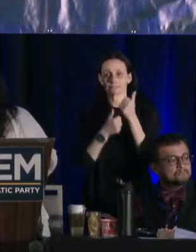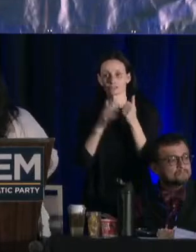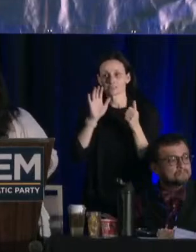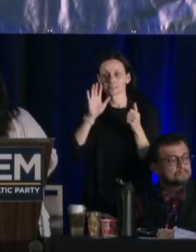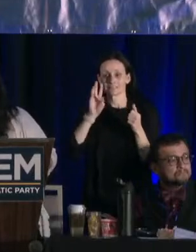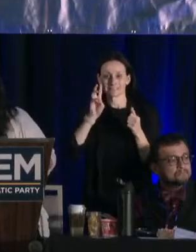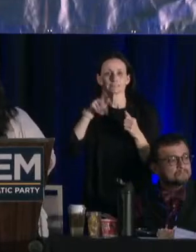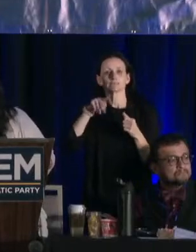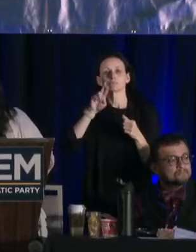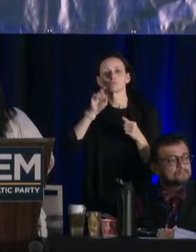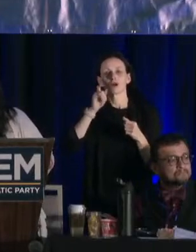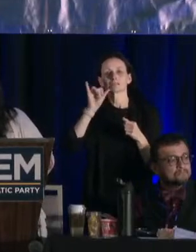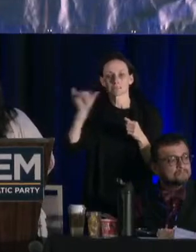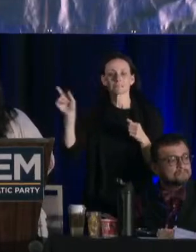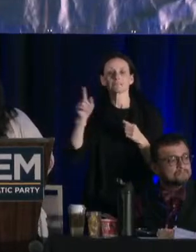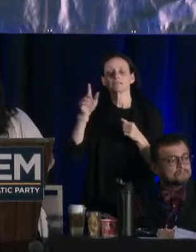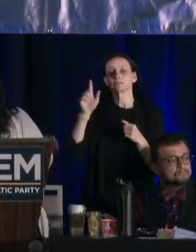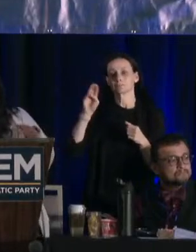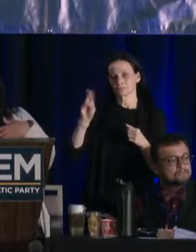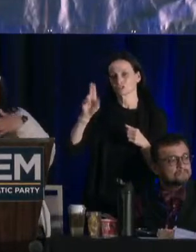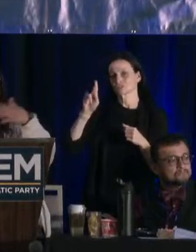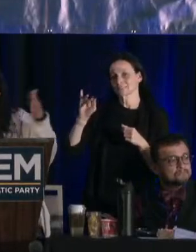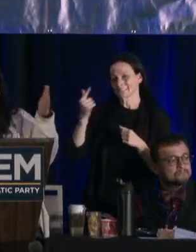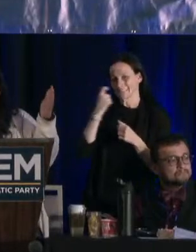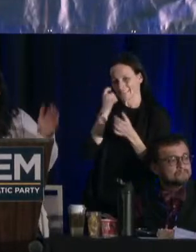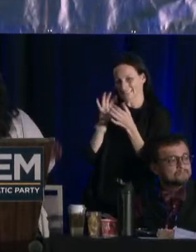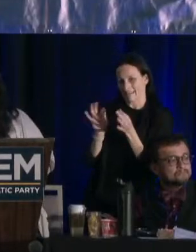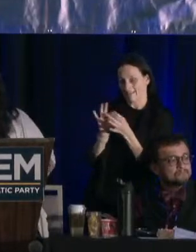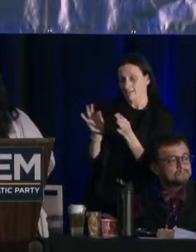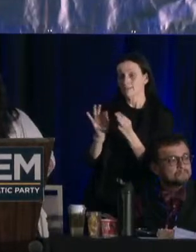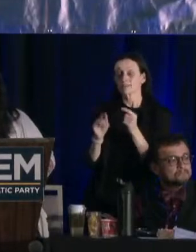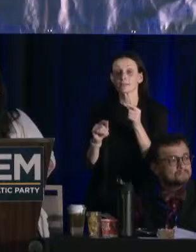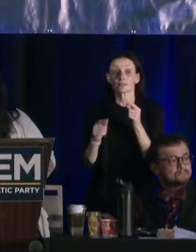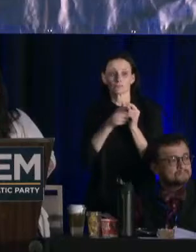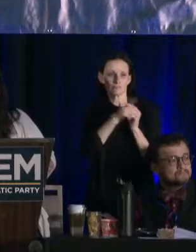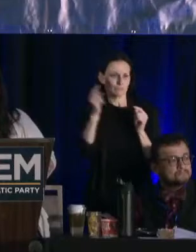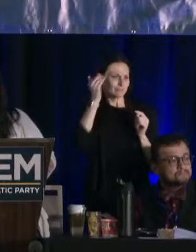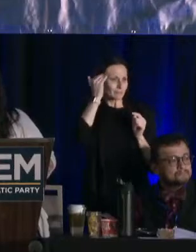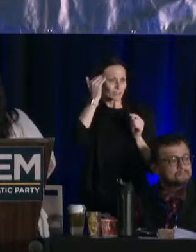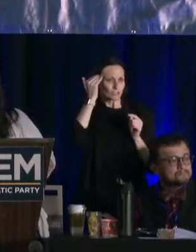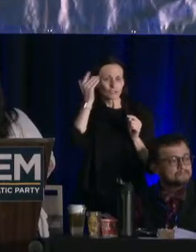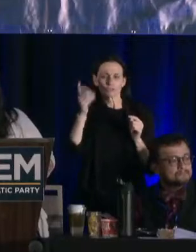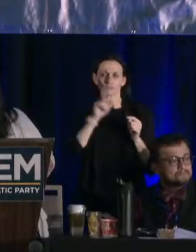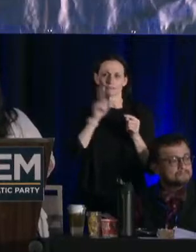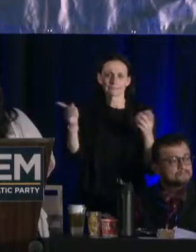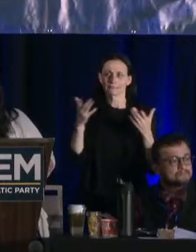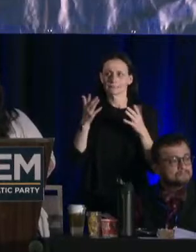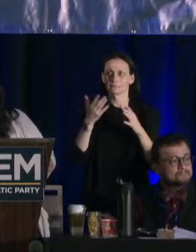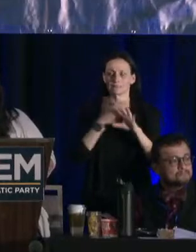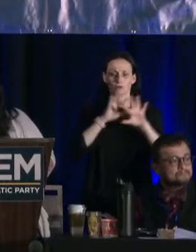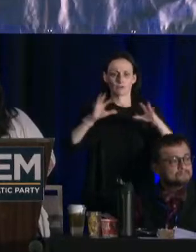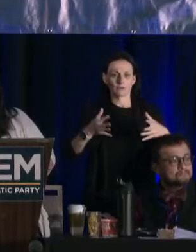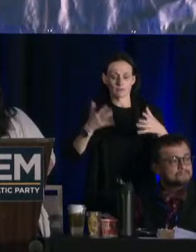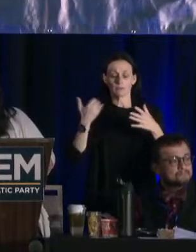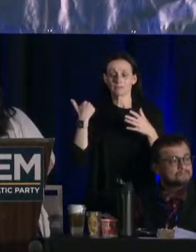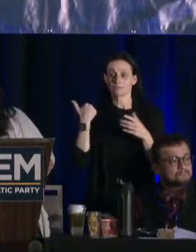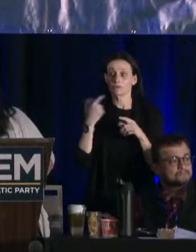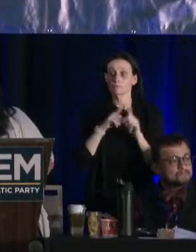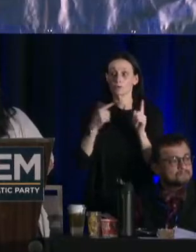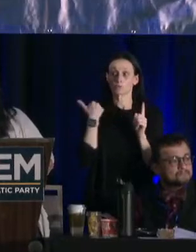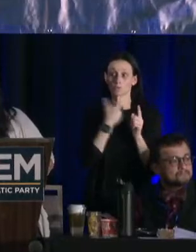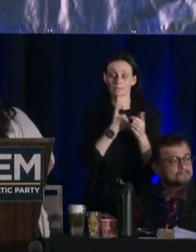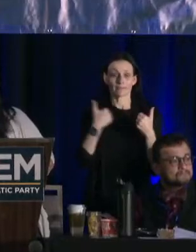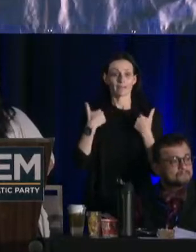proxies. As Mr. King stated earlier, you all are familiar, it's been before the body several times where we